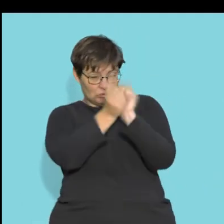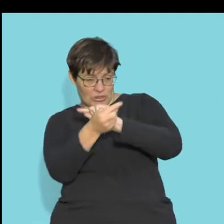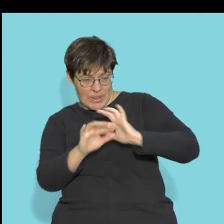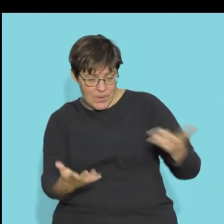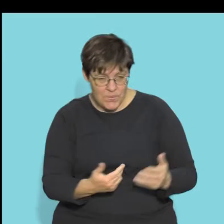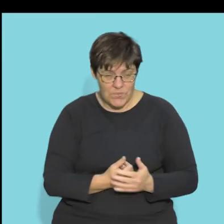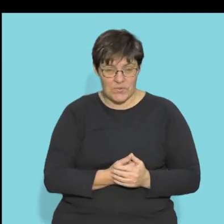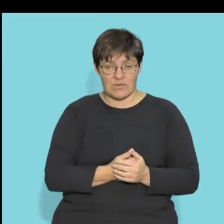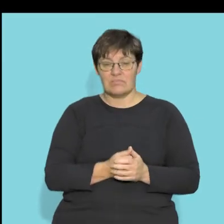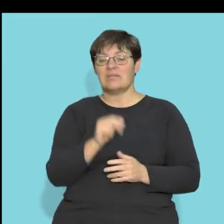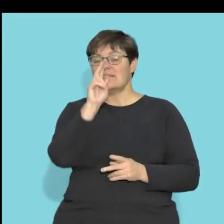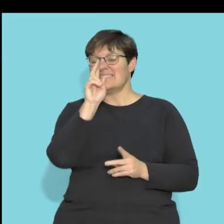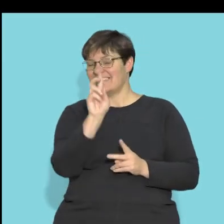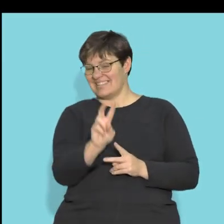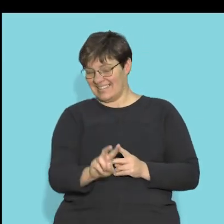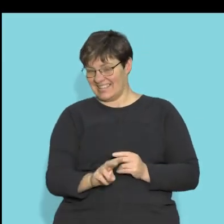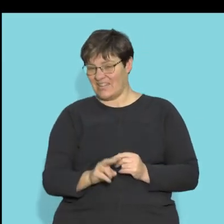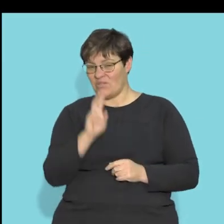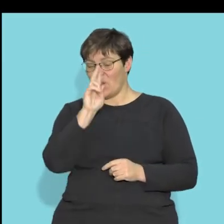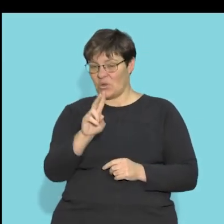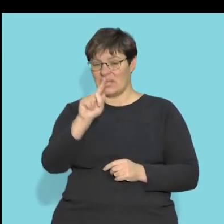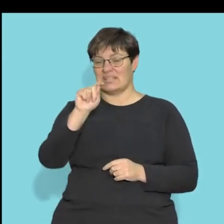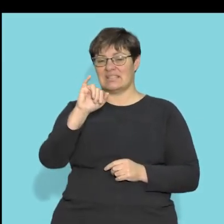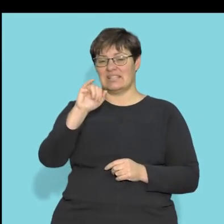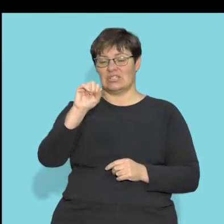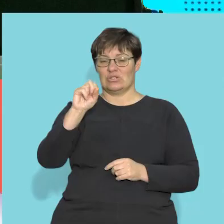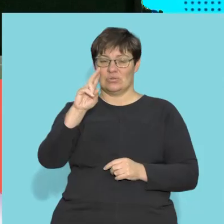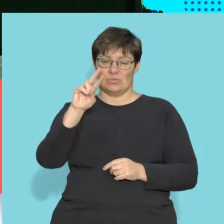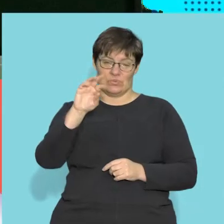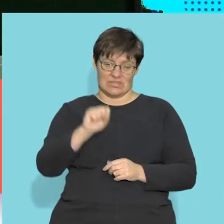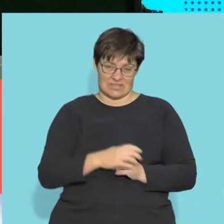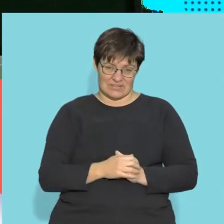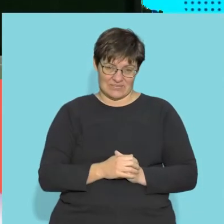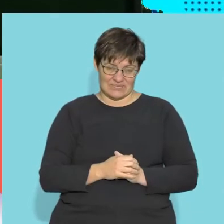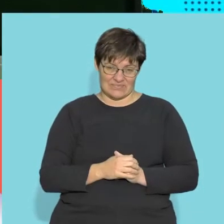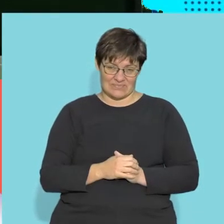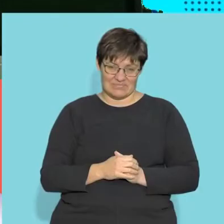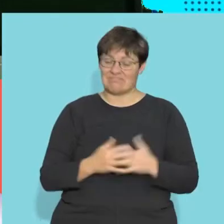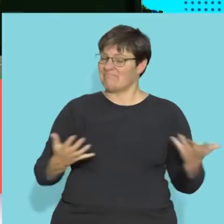we're going to see all those things when we look at tissues, etc. Okay, guys, I'm